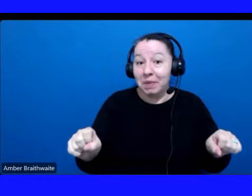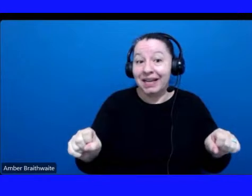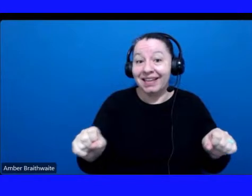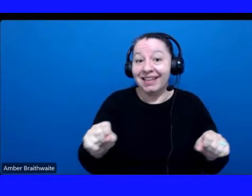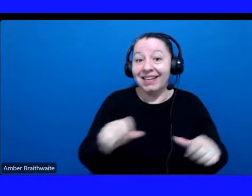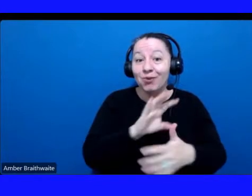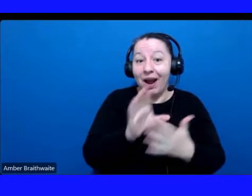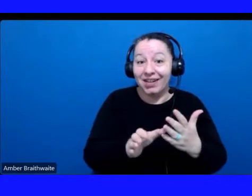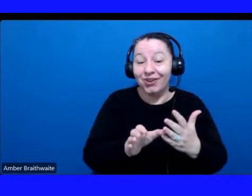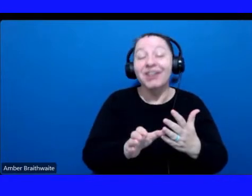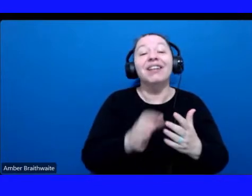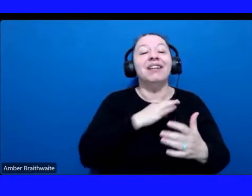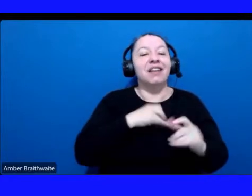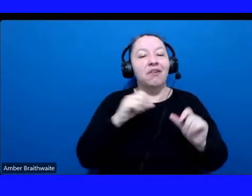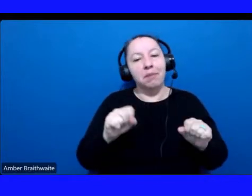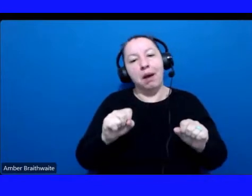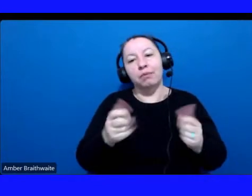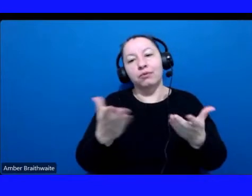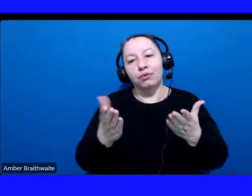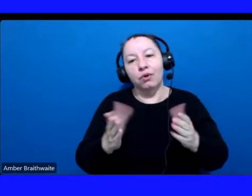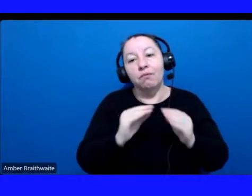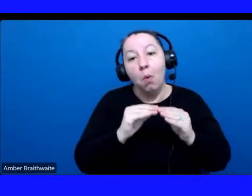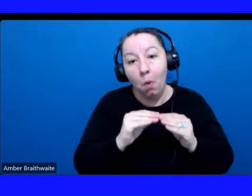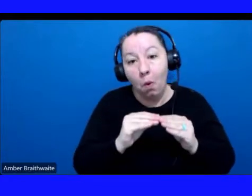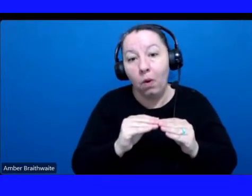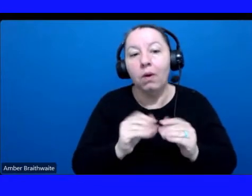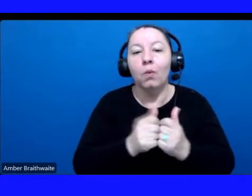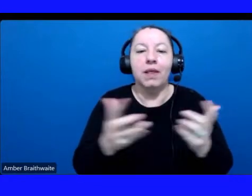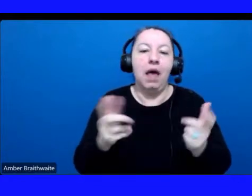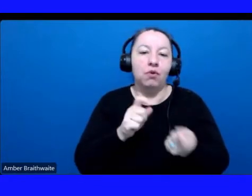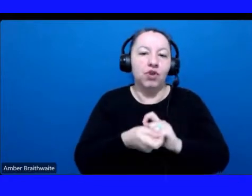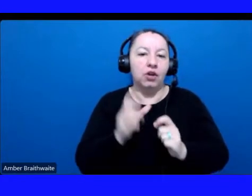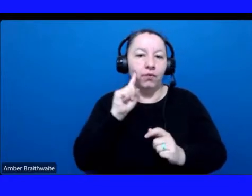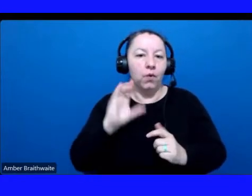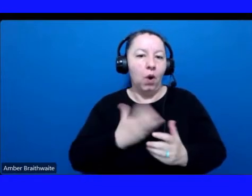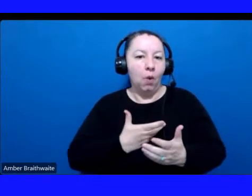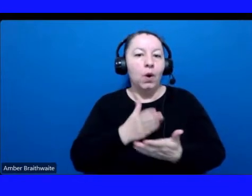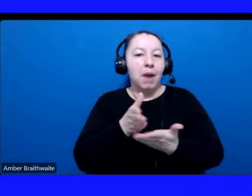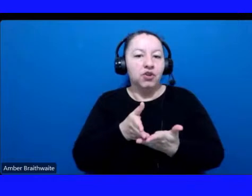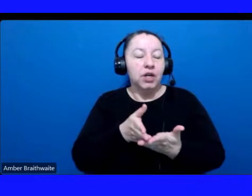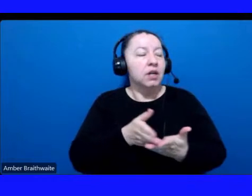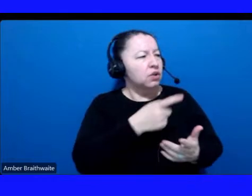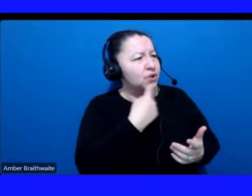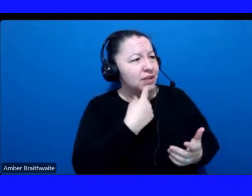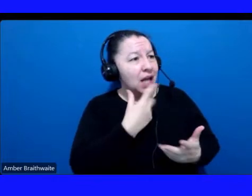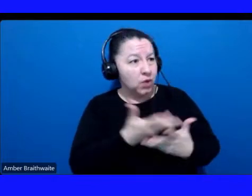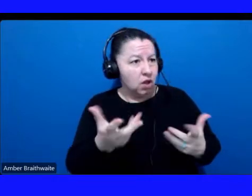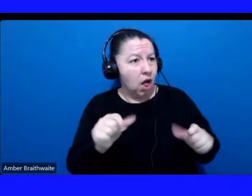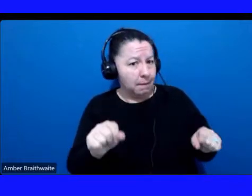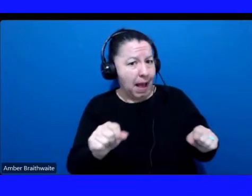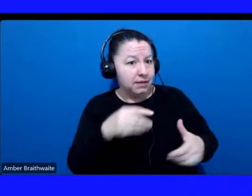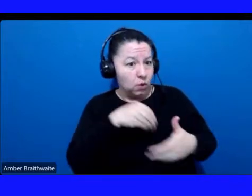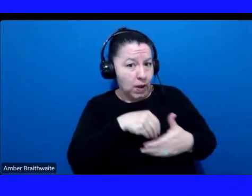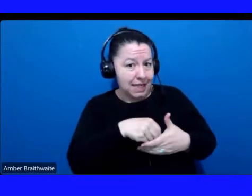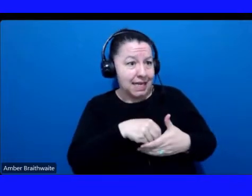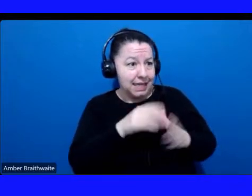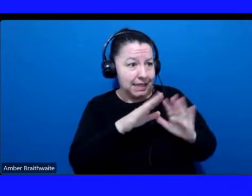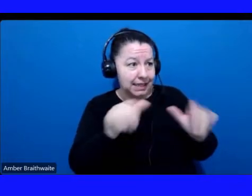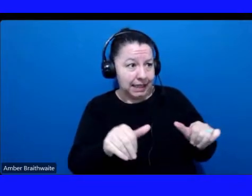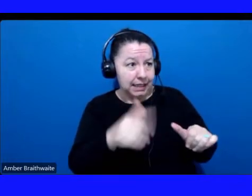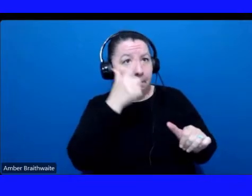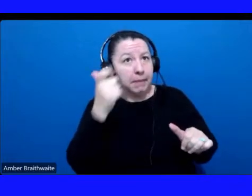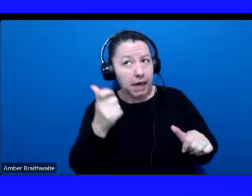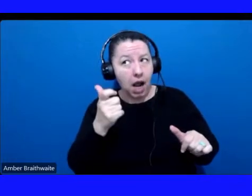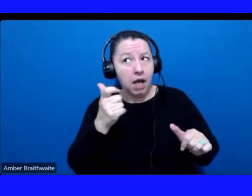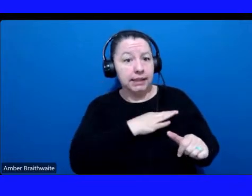Not at this time, no. Okay. All right. Thank you so much. If I could, let's ask each individual. Dr. Pagan, any questions